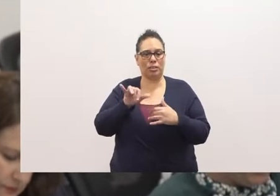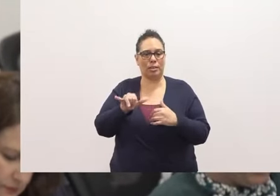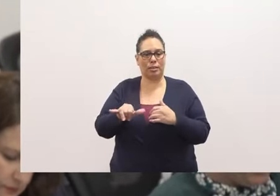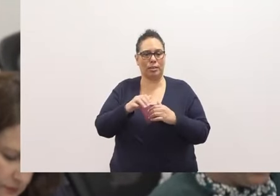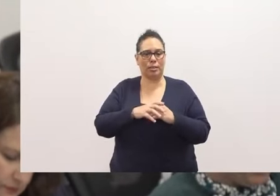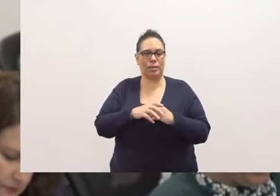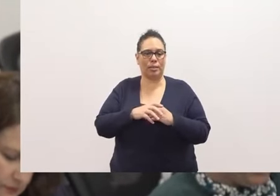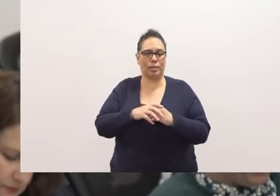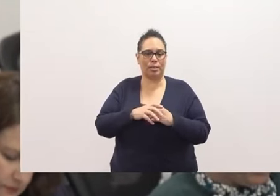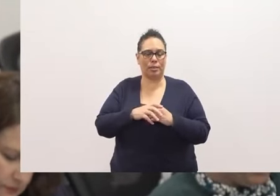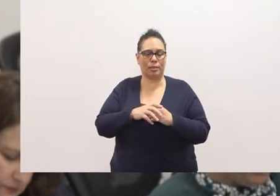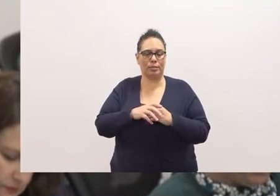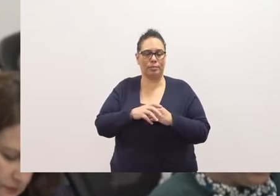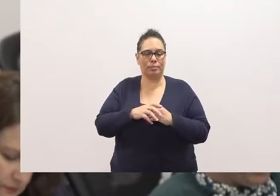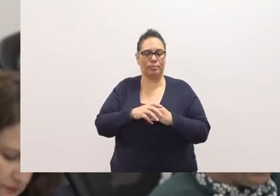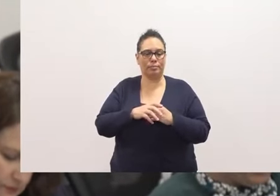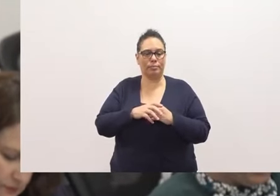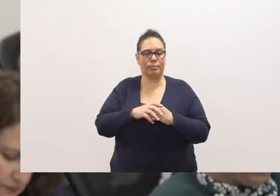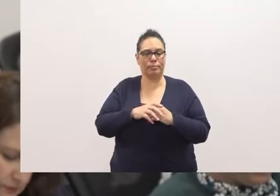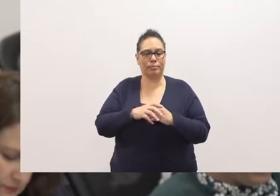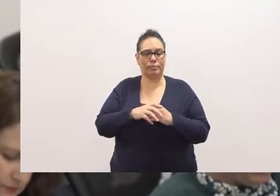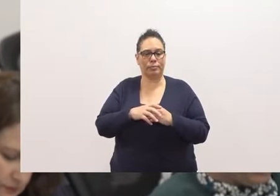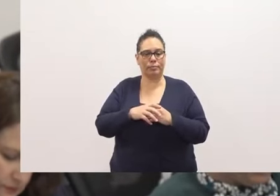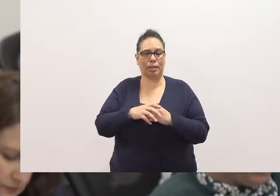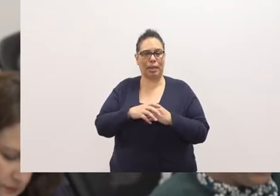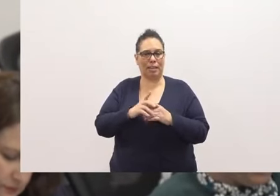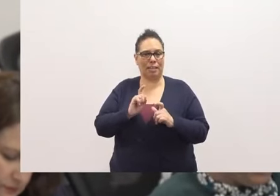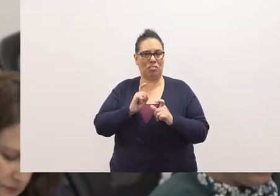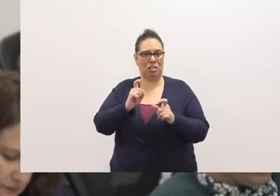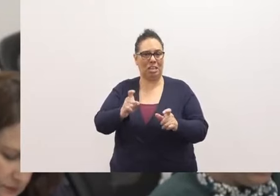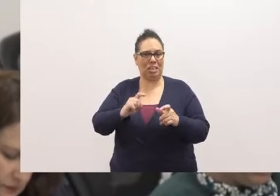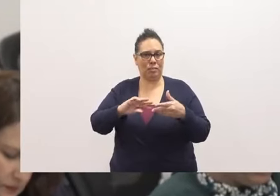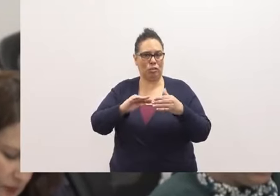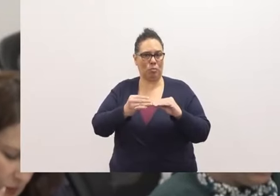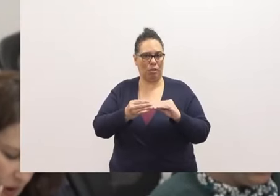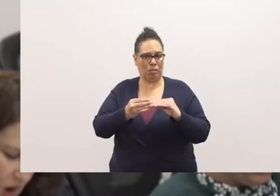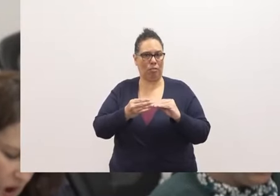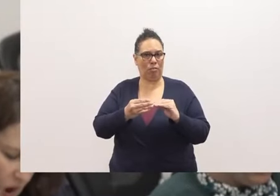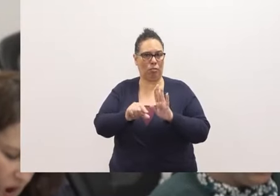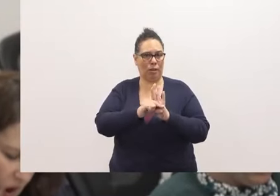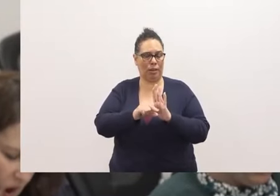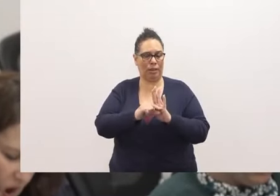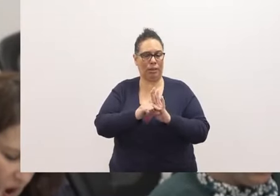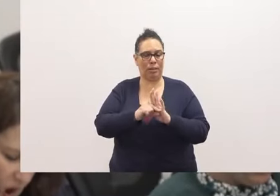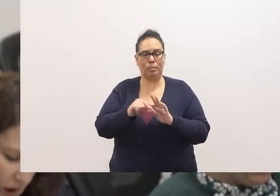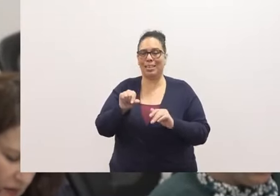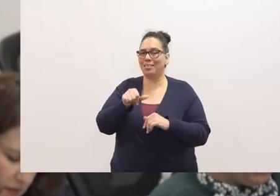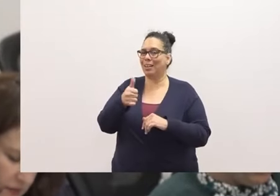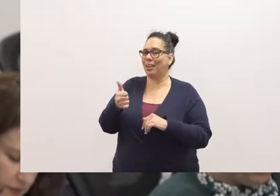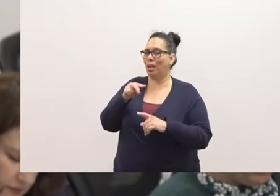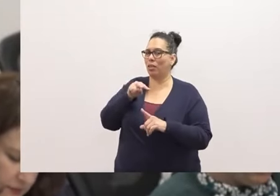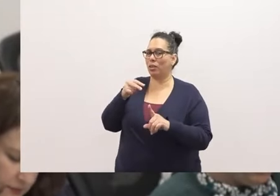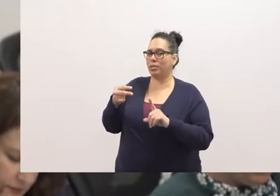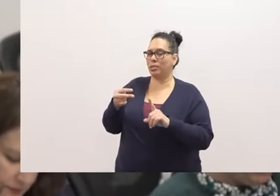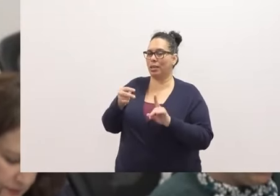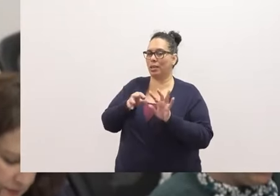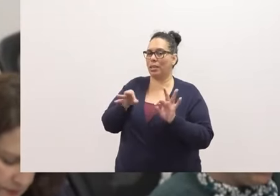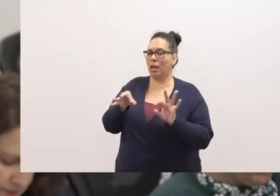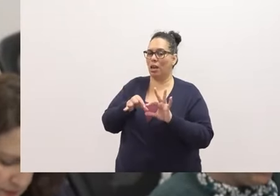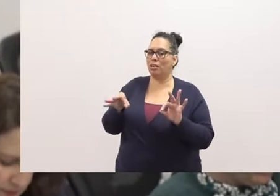issues the achievement numerical value, right? But then there's another aspect to it, which is the